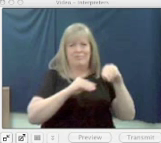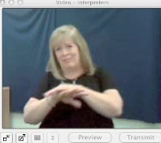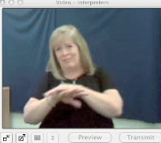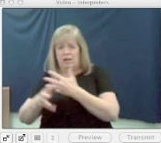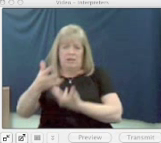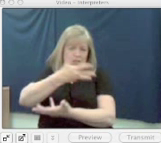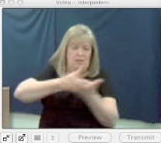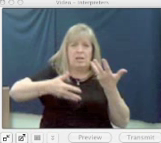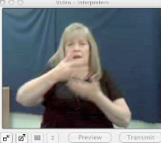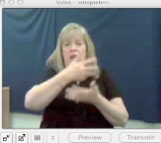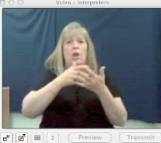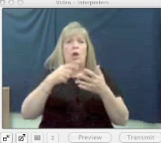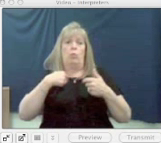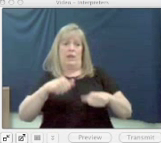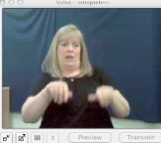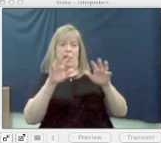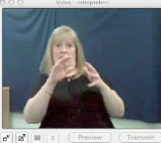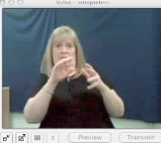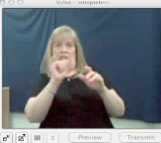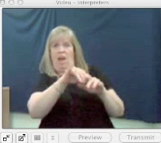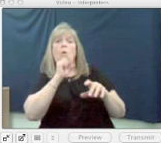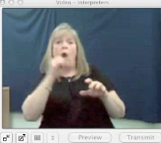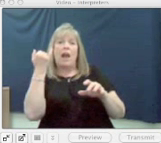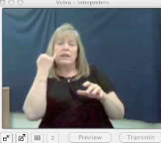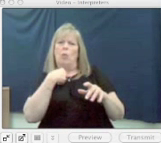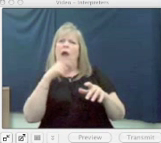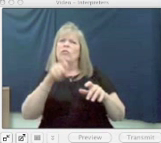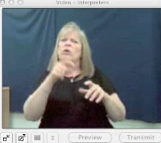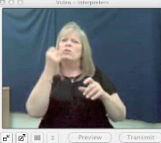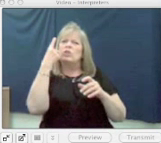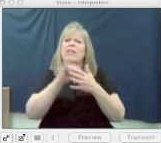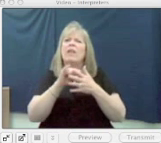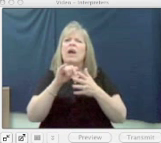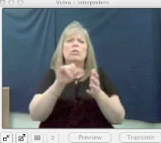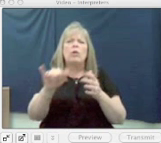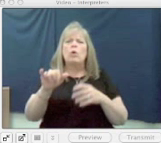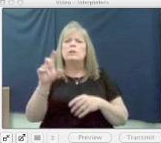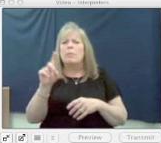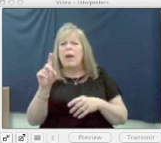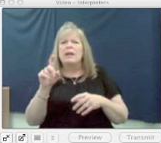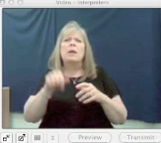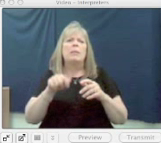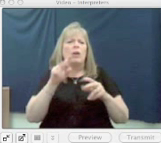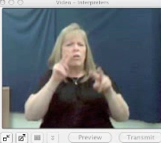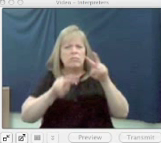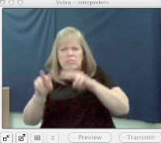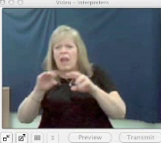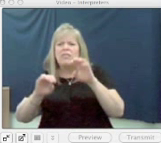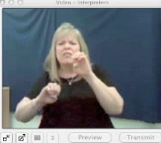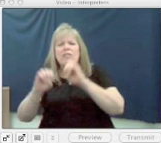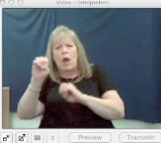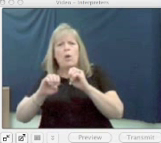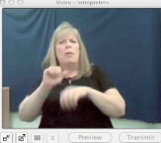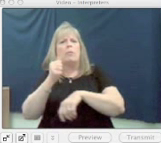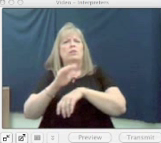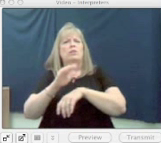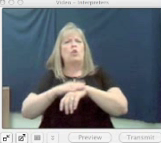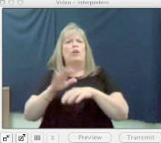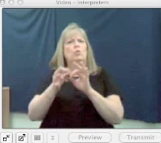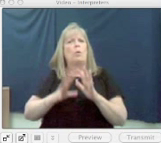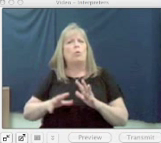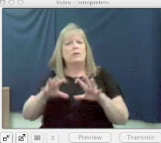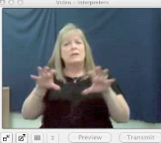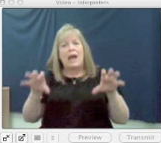that effectiveness can be understood and evaluated based on an interpreter's action or inaction outside of the given